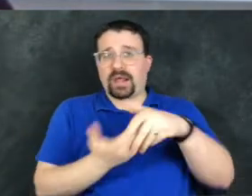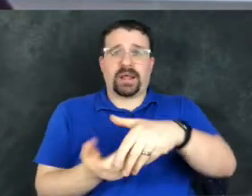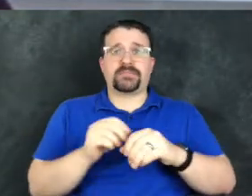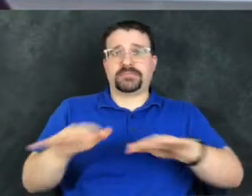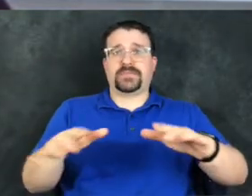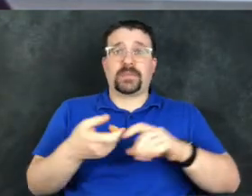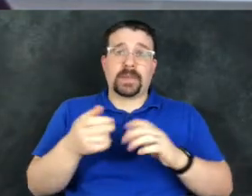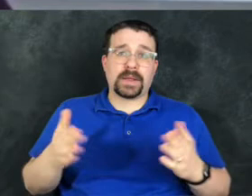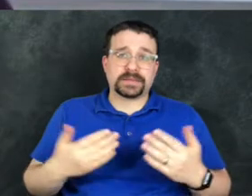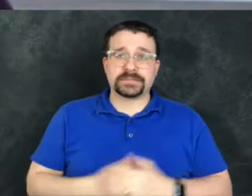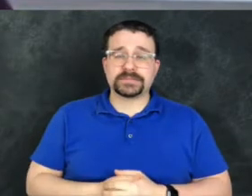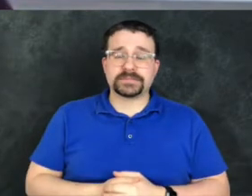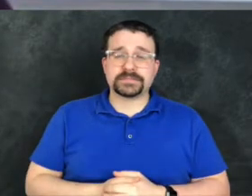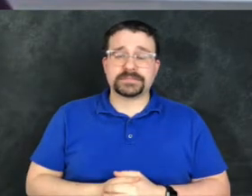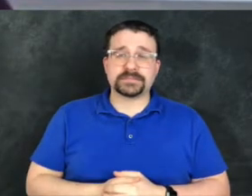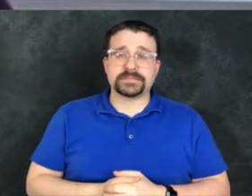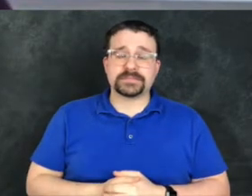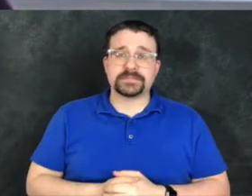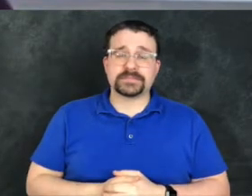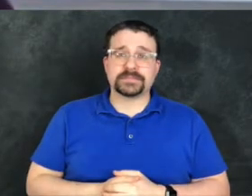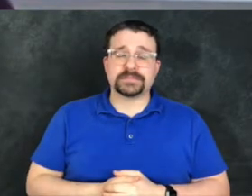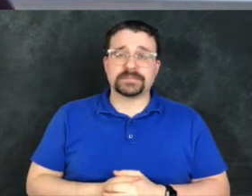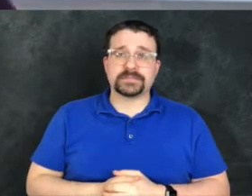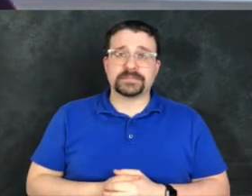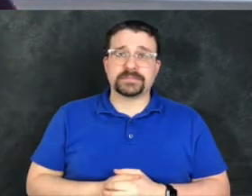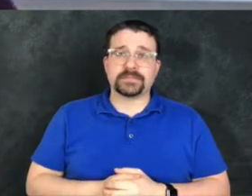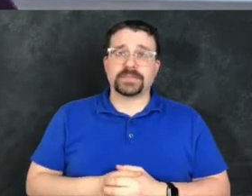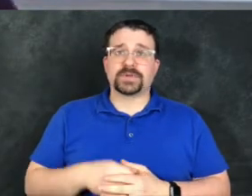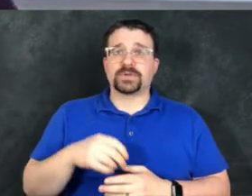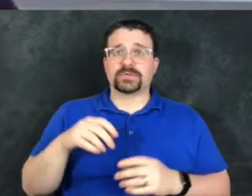as coins are spilled from a box.